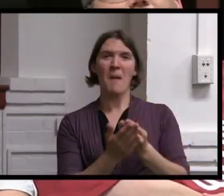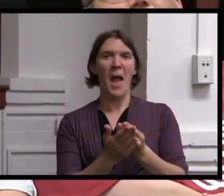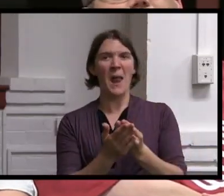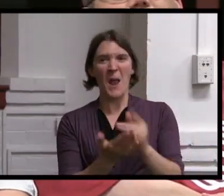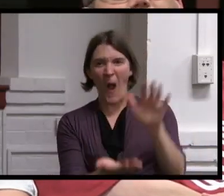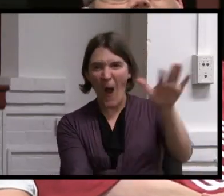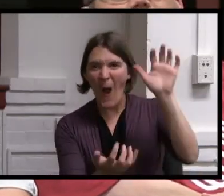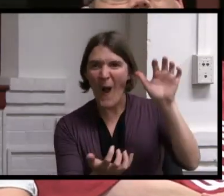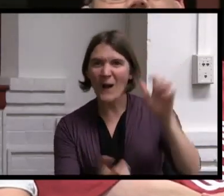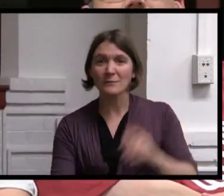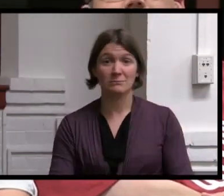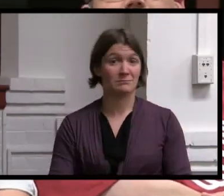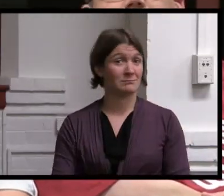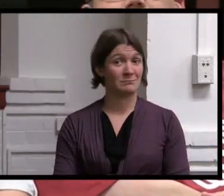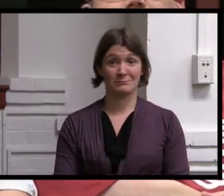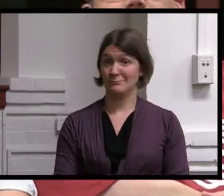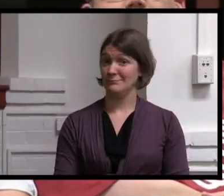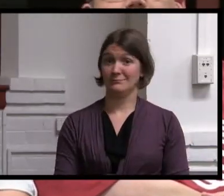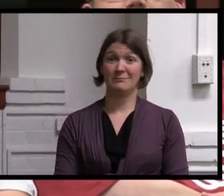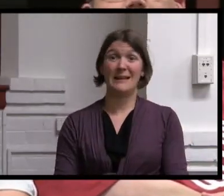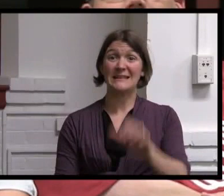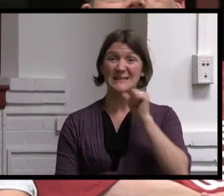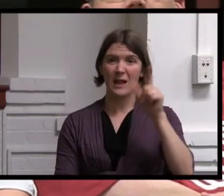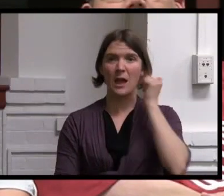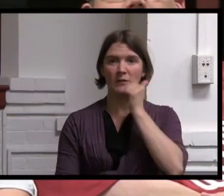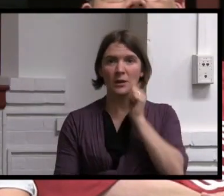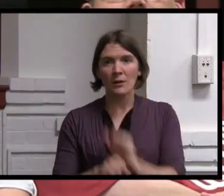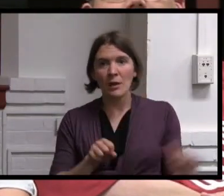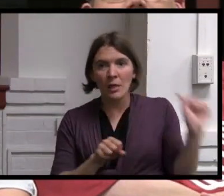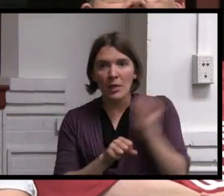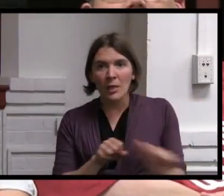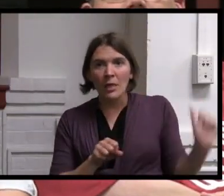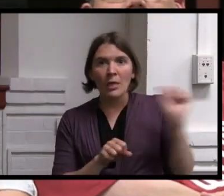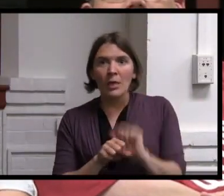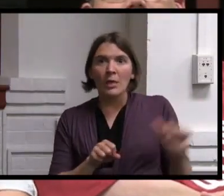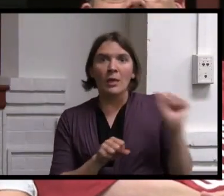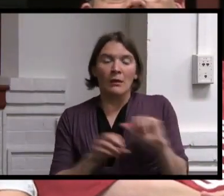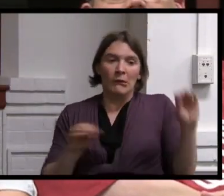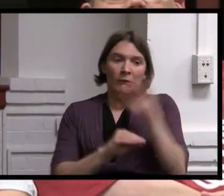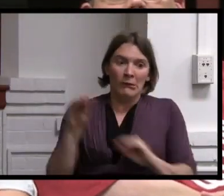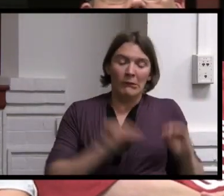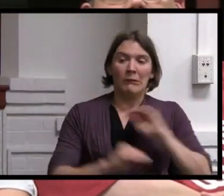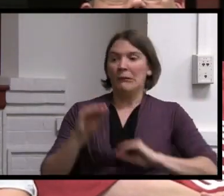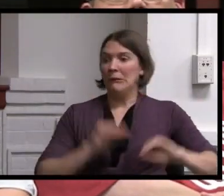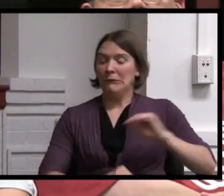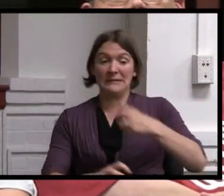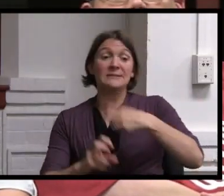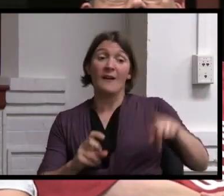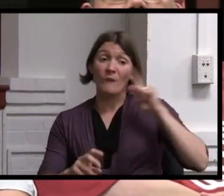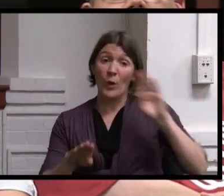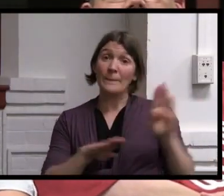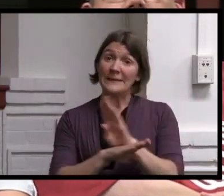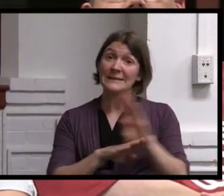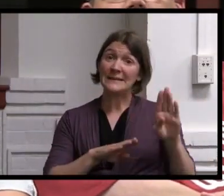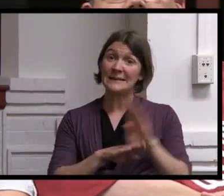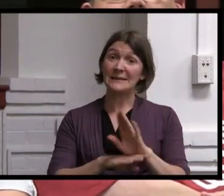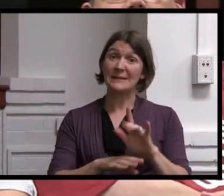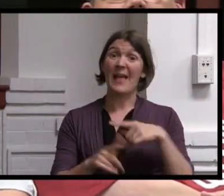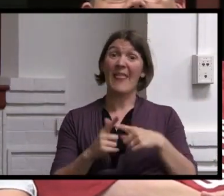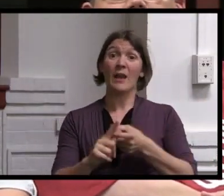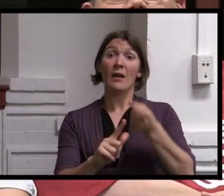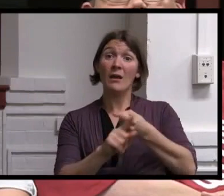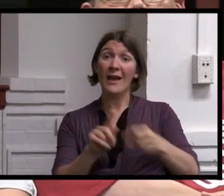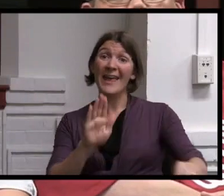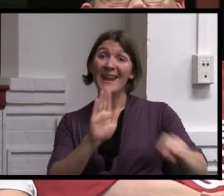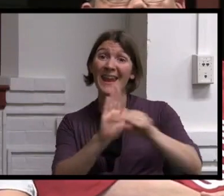your pockets. It's a grind. It is really a grind to have a business downtown. And when you have negative